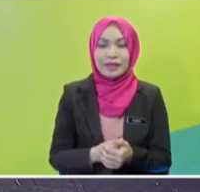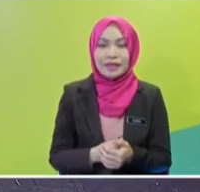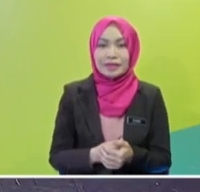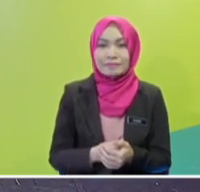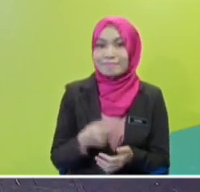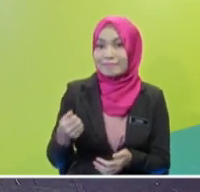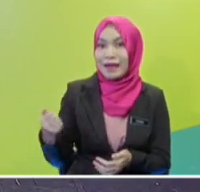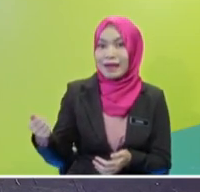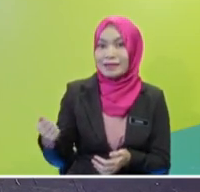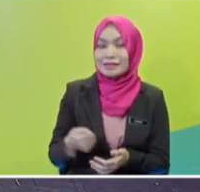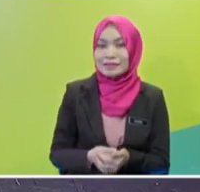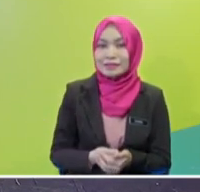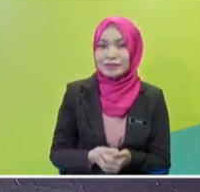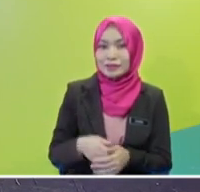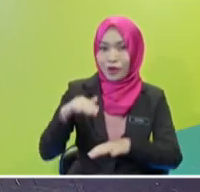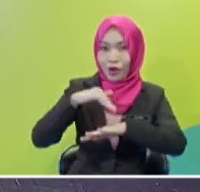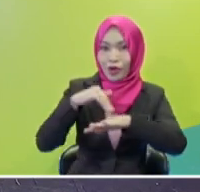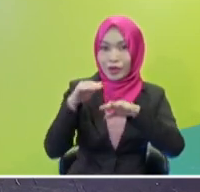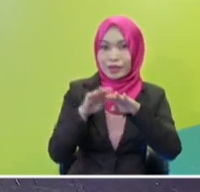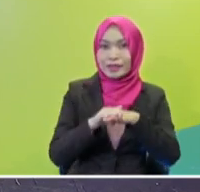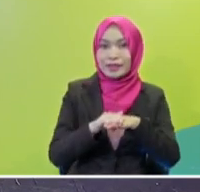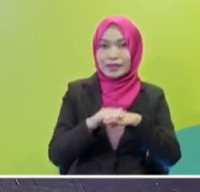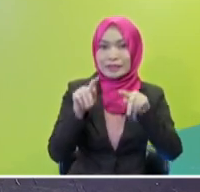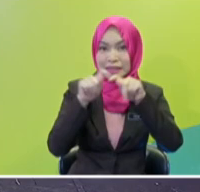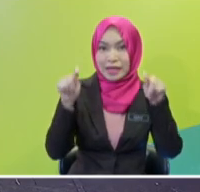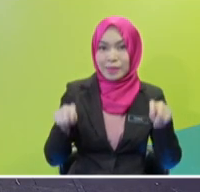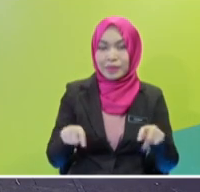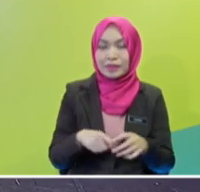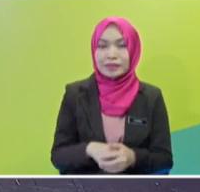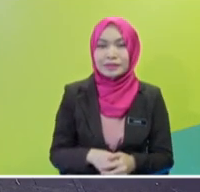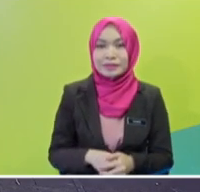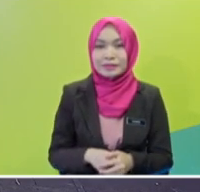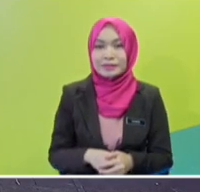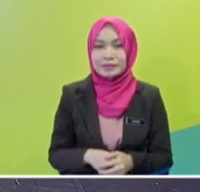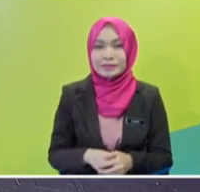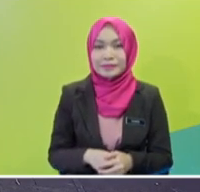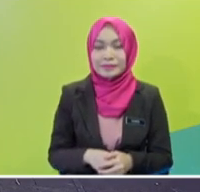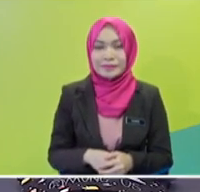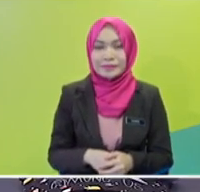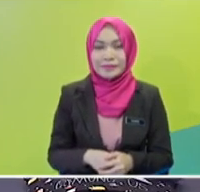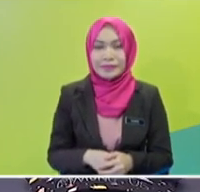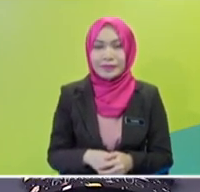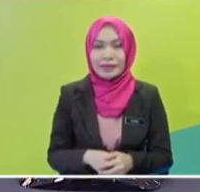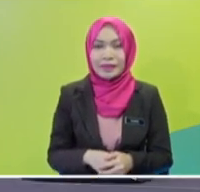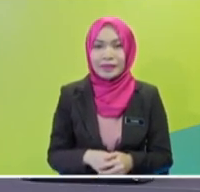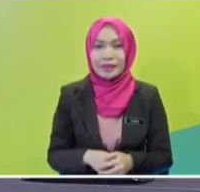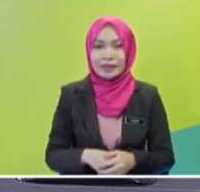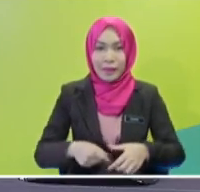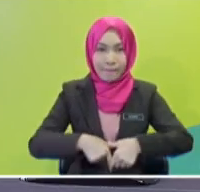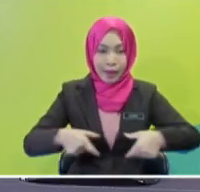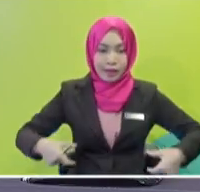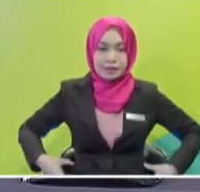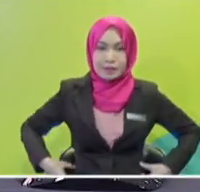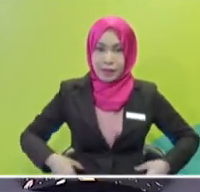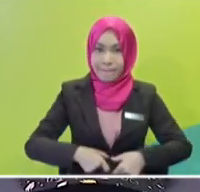pair of socks. Okay, this one. Okay. Aha. Ah, cute little socks. And then, we have belts.